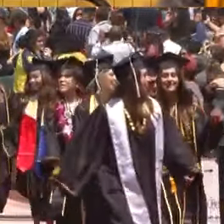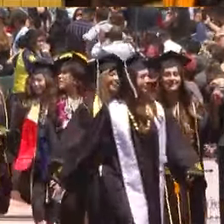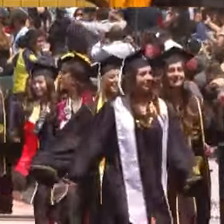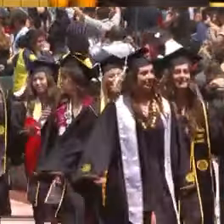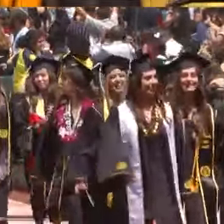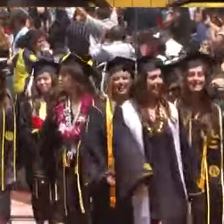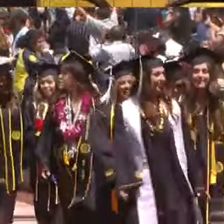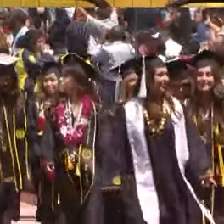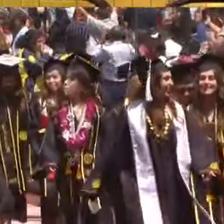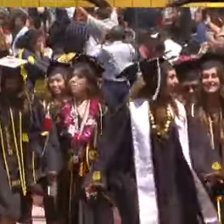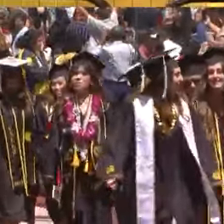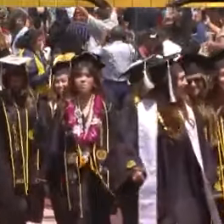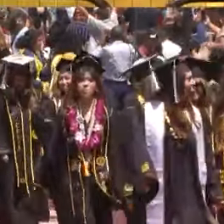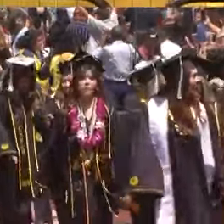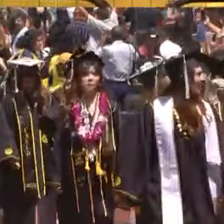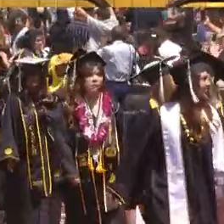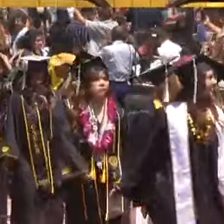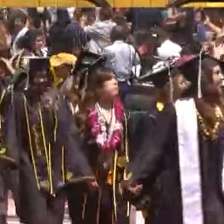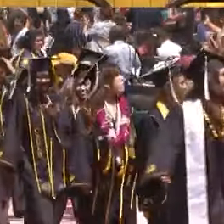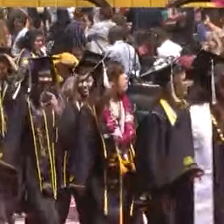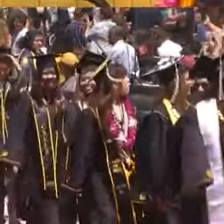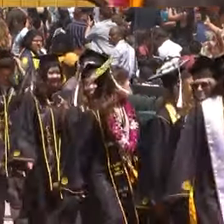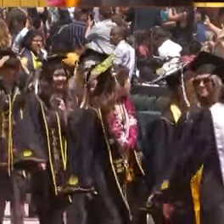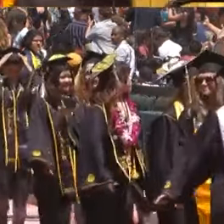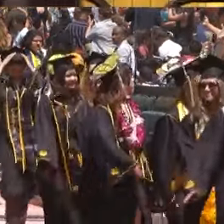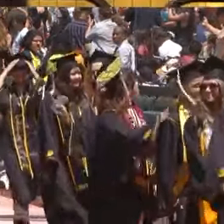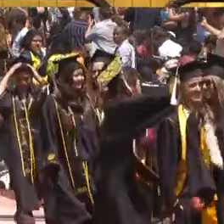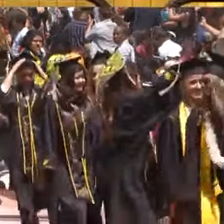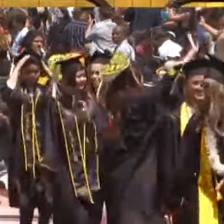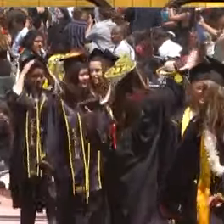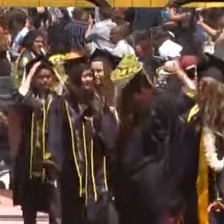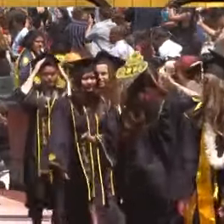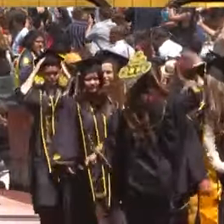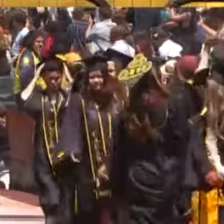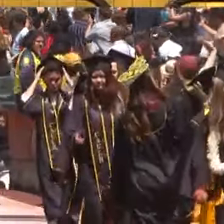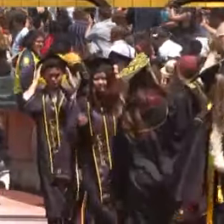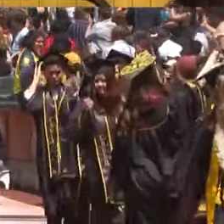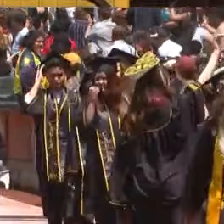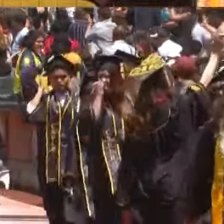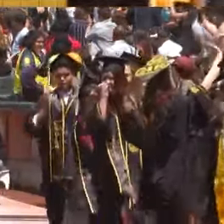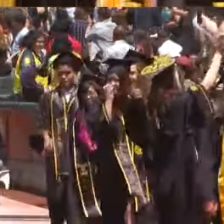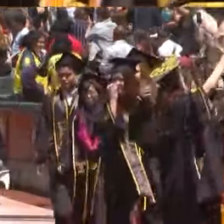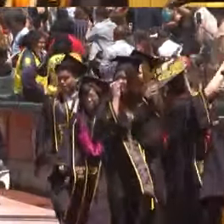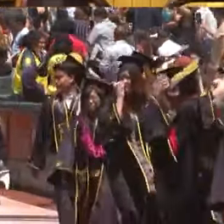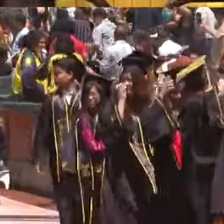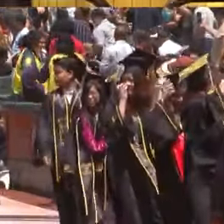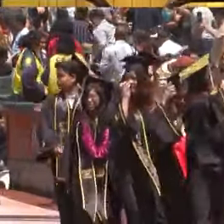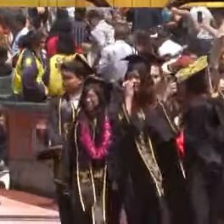Thank you.